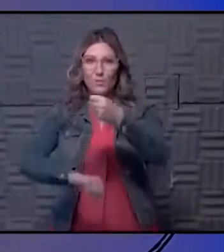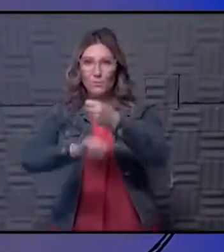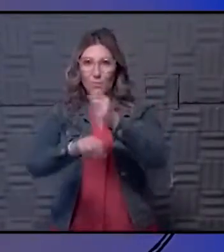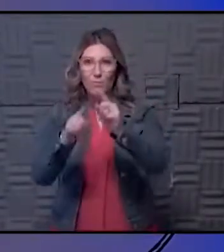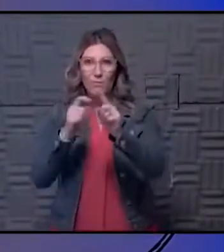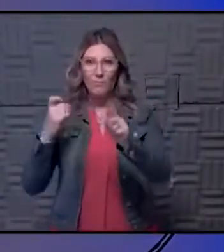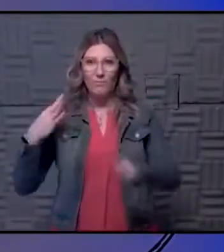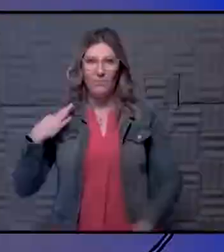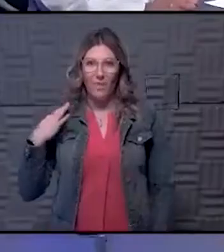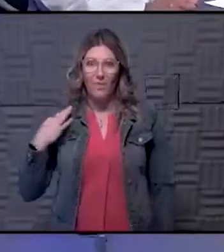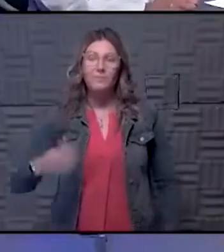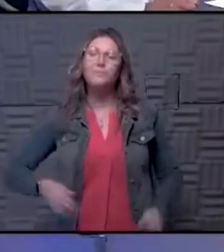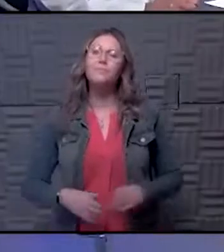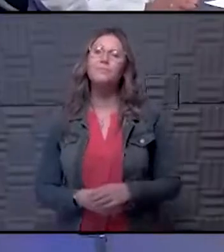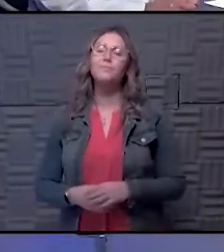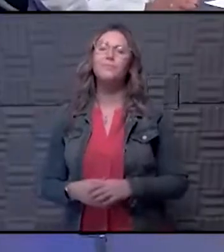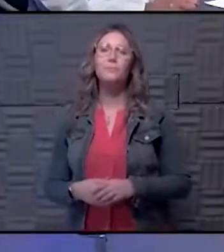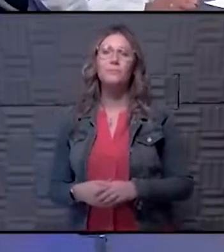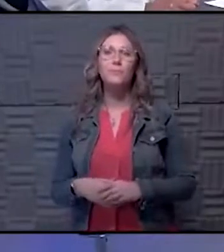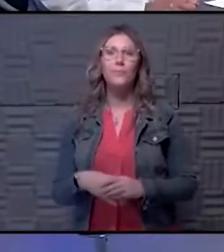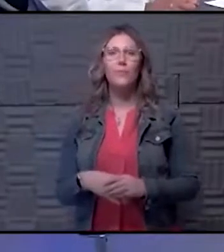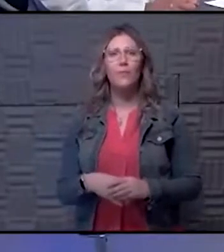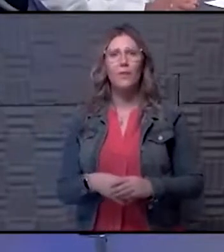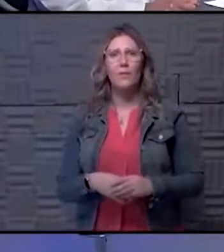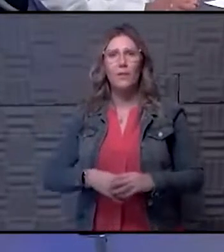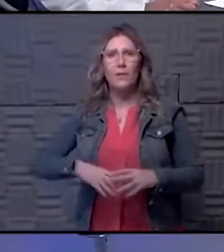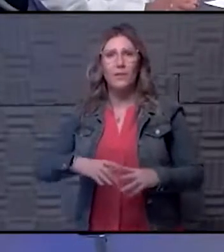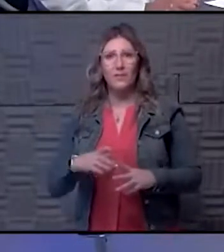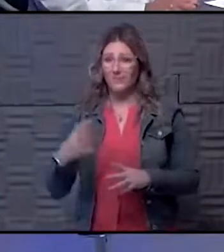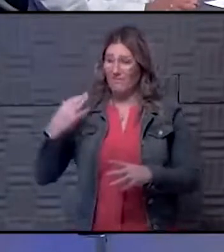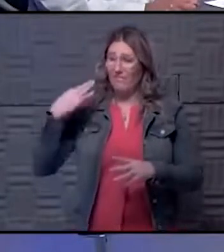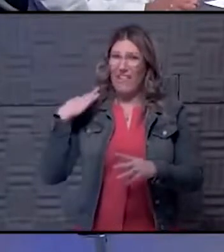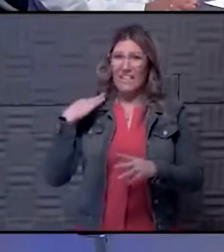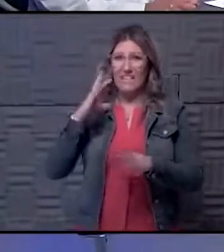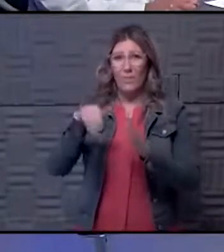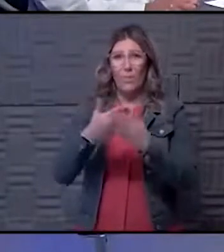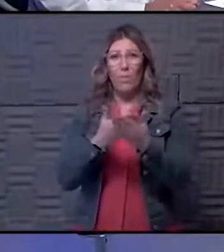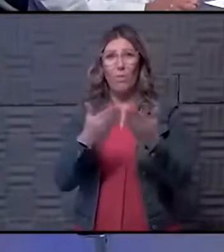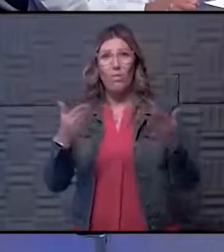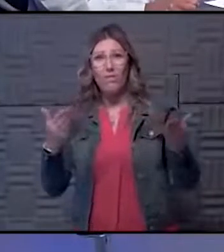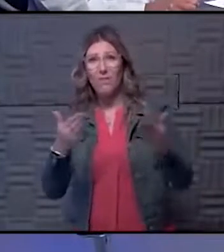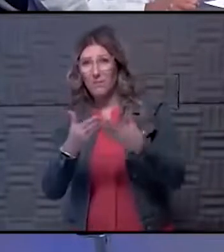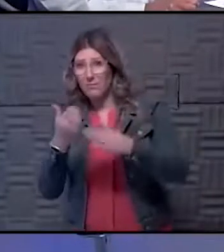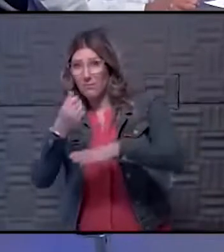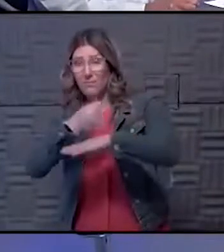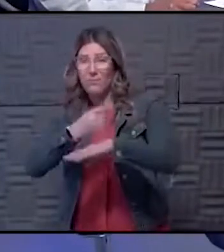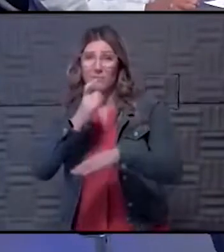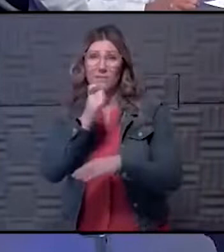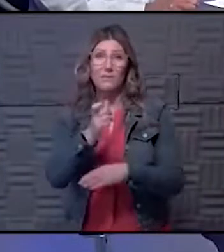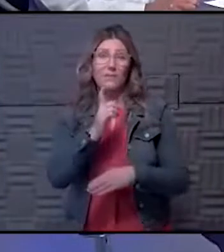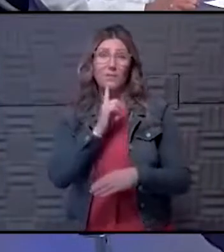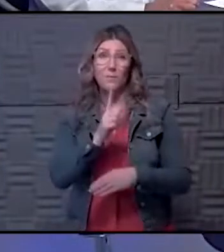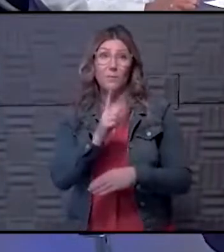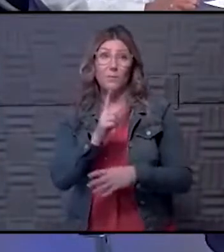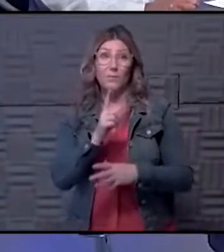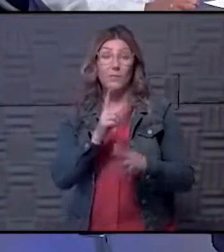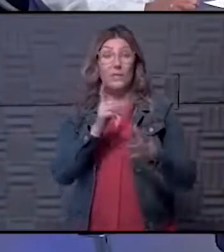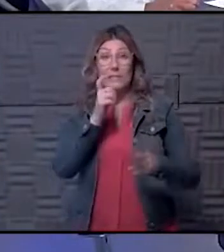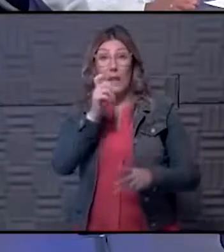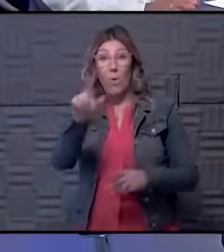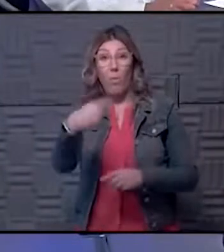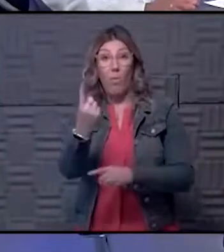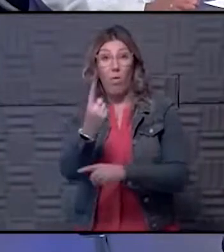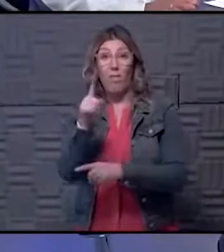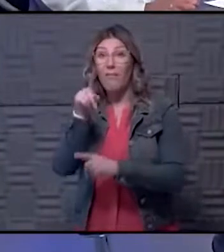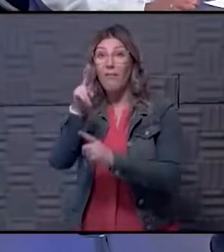our volunteers. And Vanessa, this whole thing about the volunteers being closed, and that's true not only KU, but throughout our community,